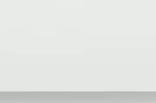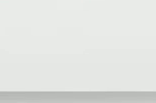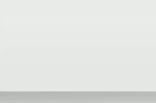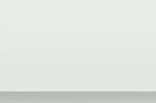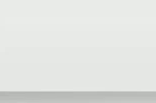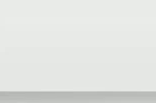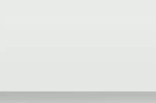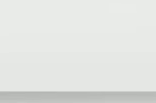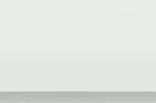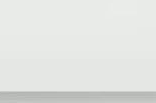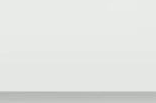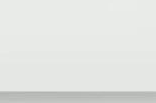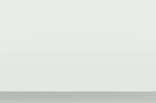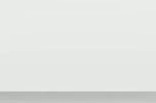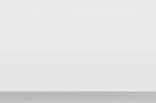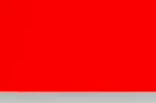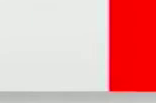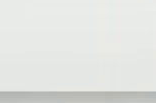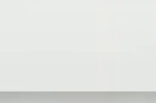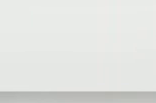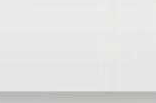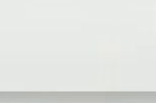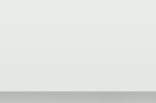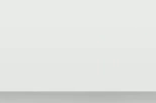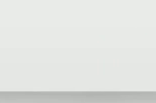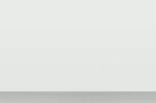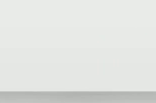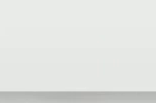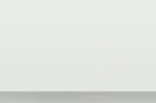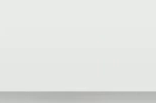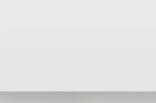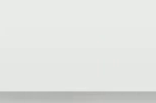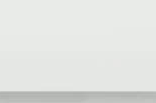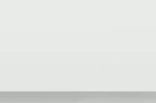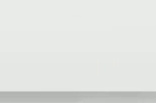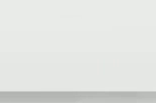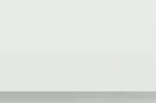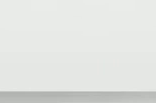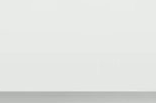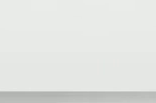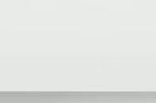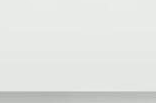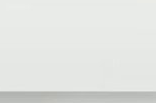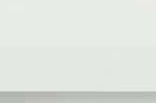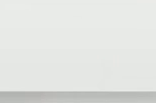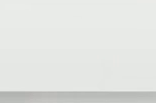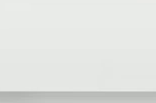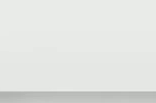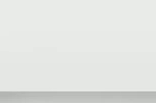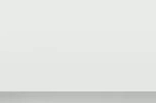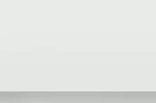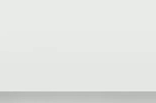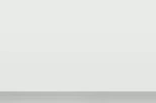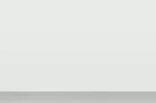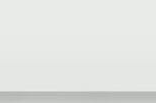1.3 million people yet to register as voters. Western region has 1.1 million unregistered voters, Coastal region 1 million, Central region 1